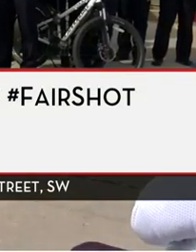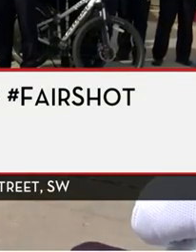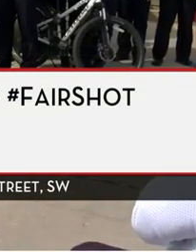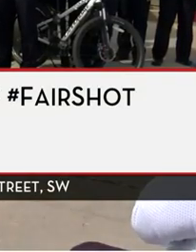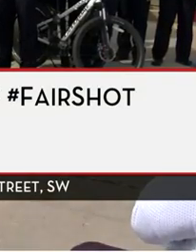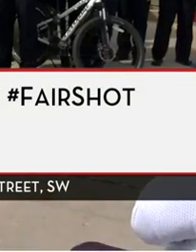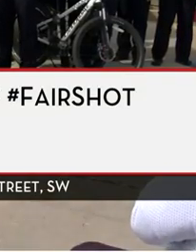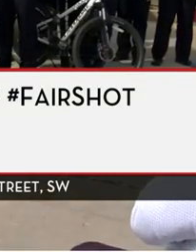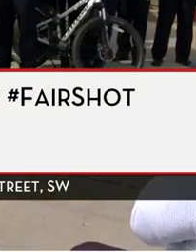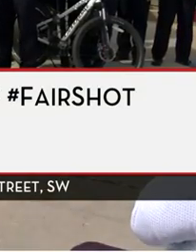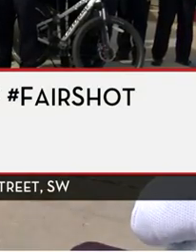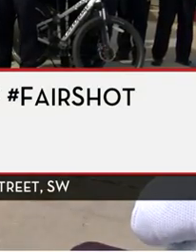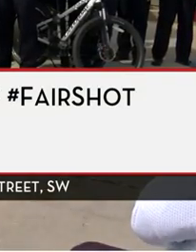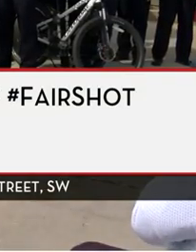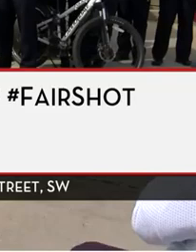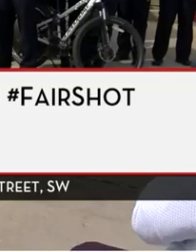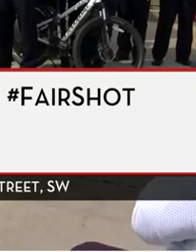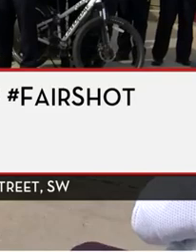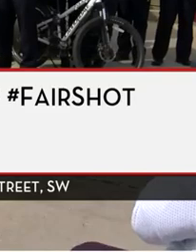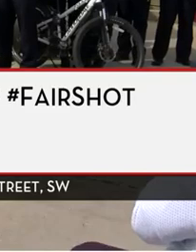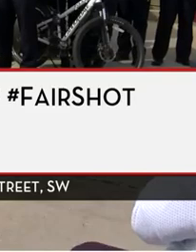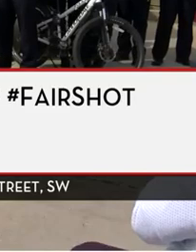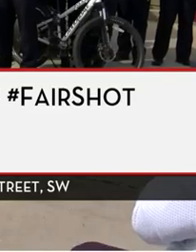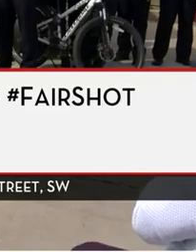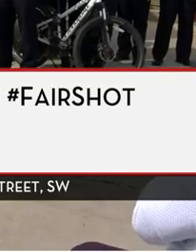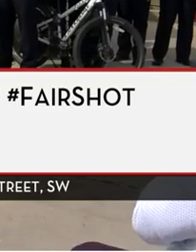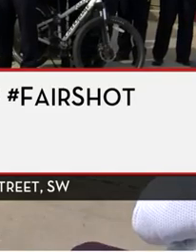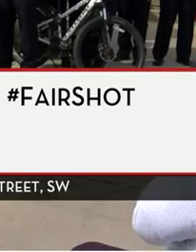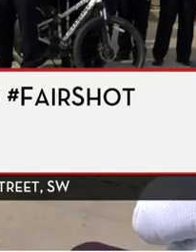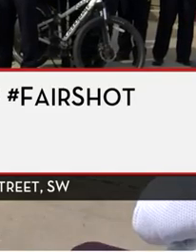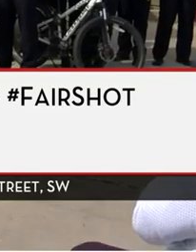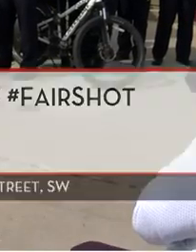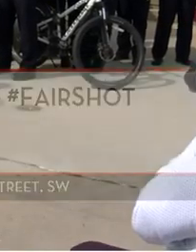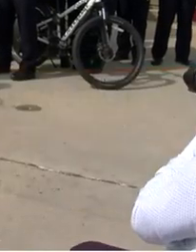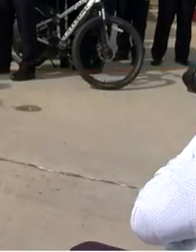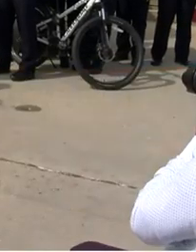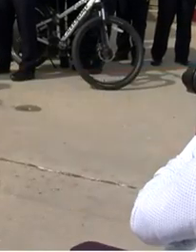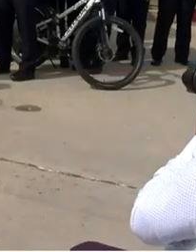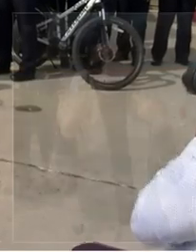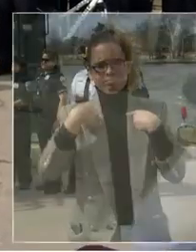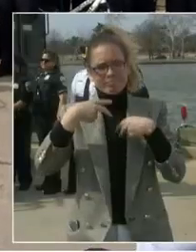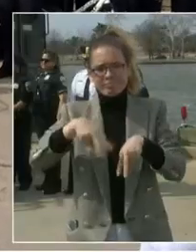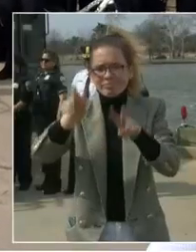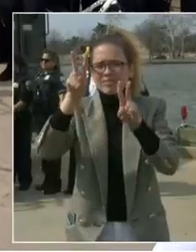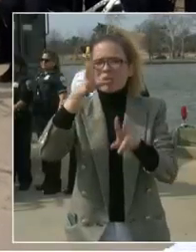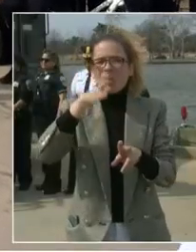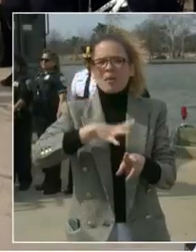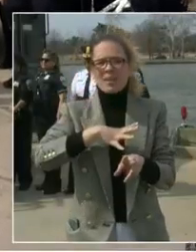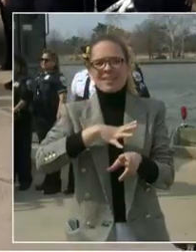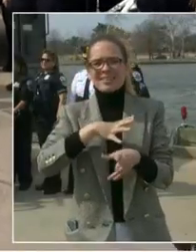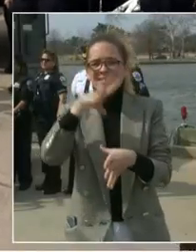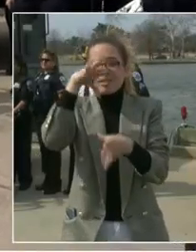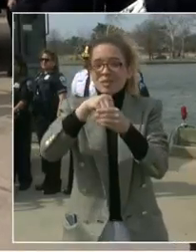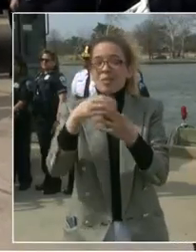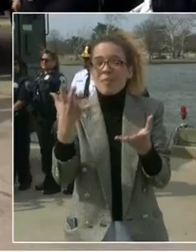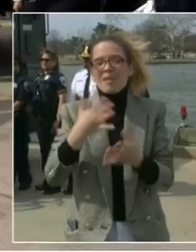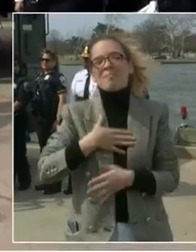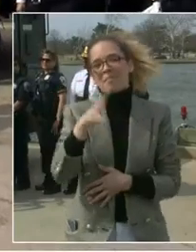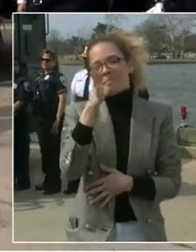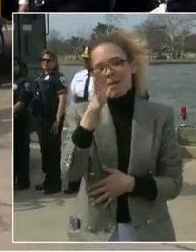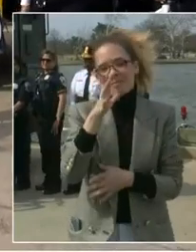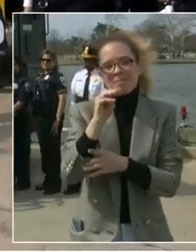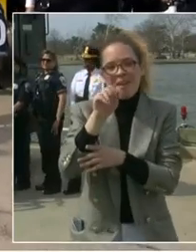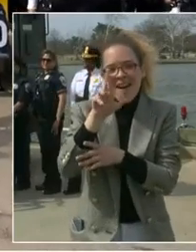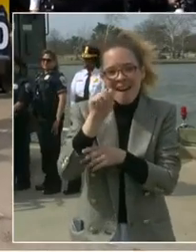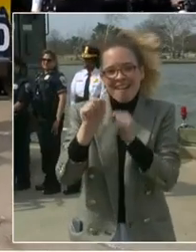district, I have always had countless numbers of female role models to look up to, including my mom, Maria. These women were